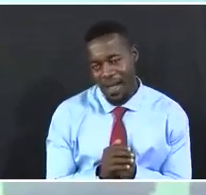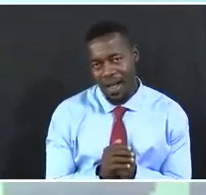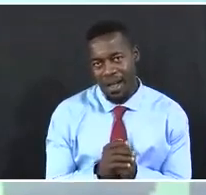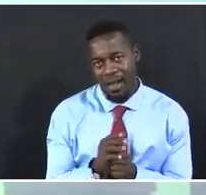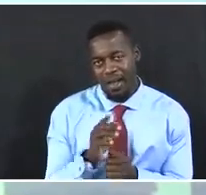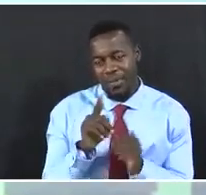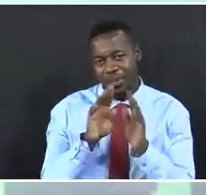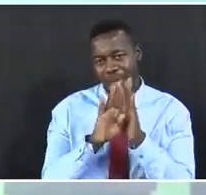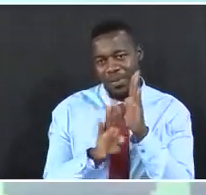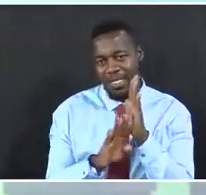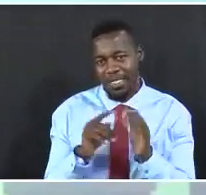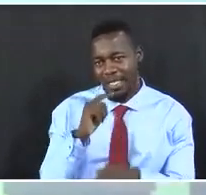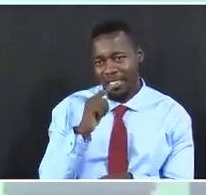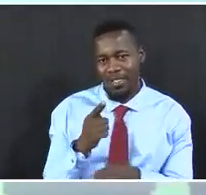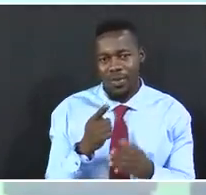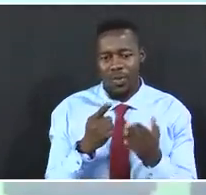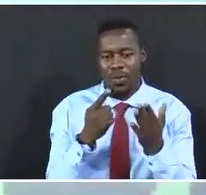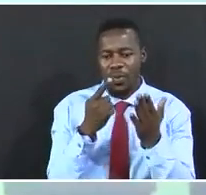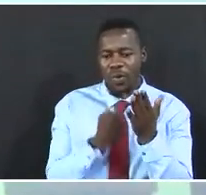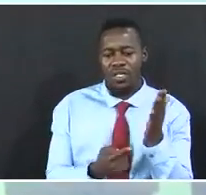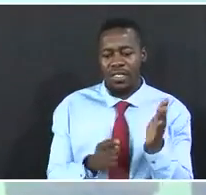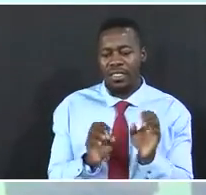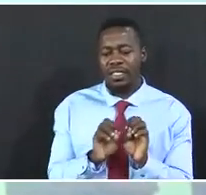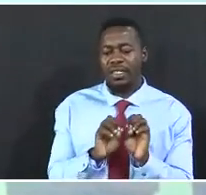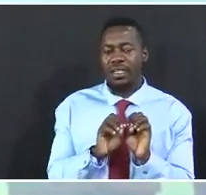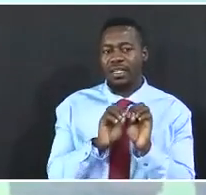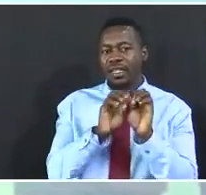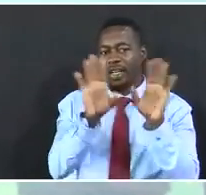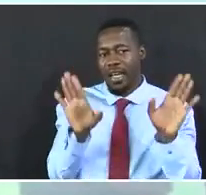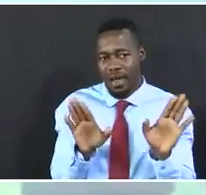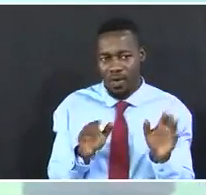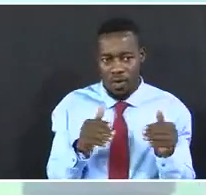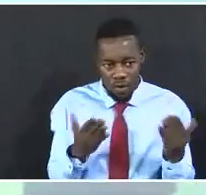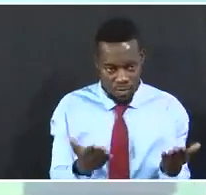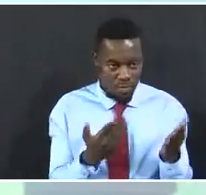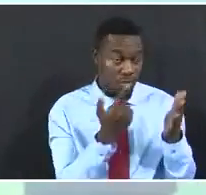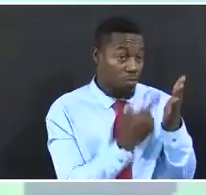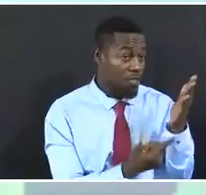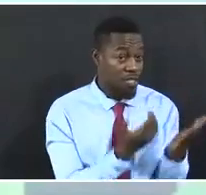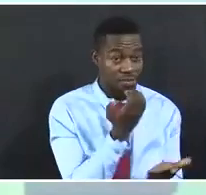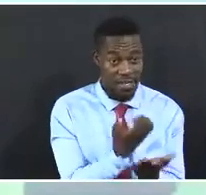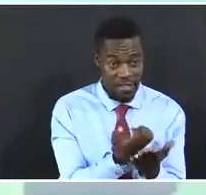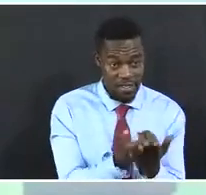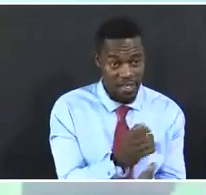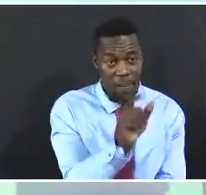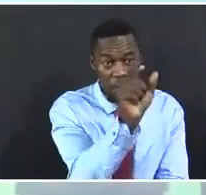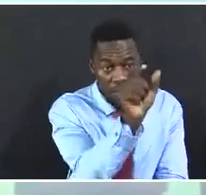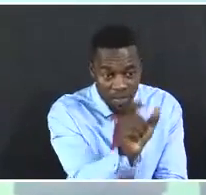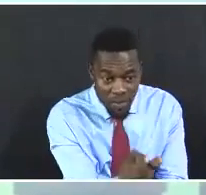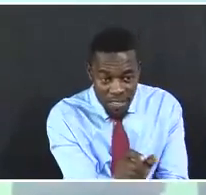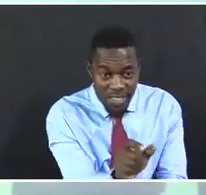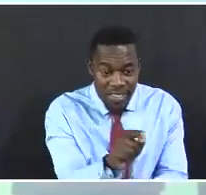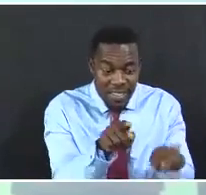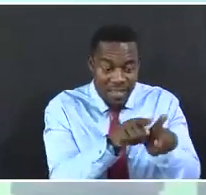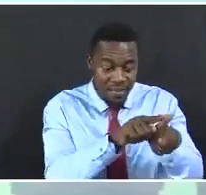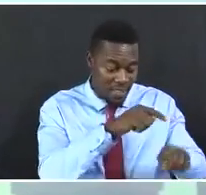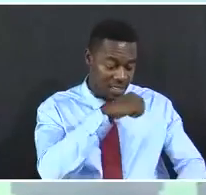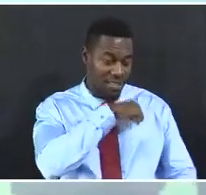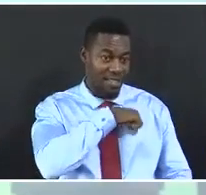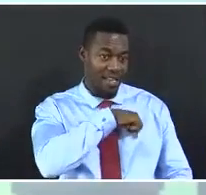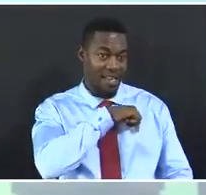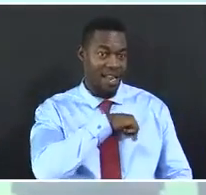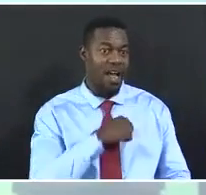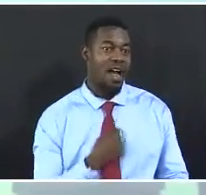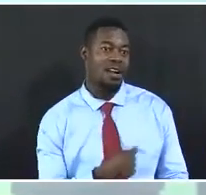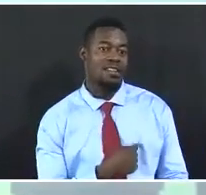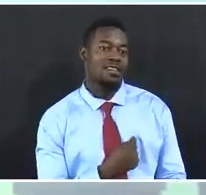person is what defiles them. For it is from within, out of a person's heart, that evil thoughts